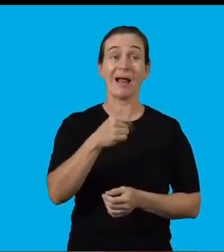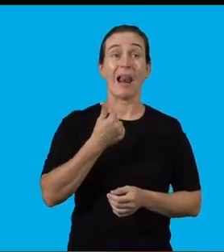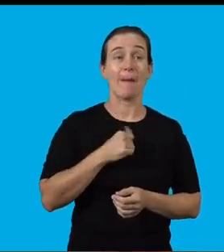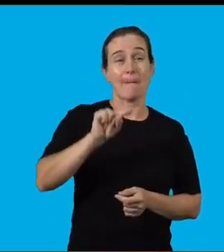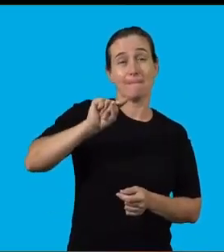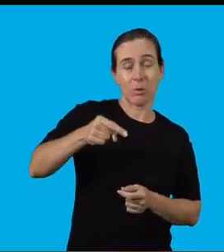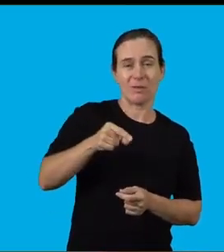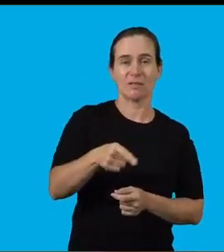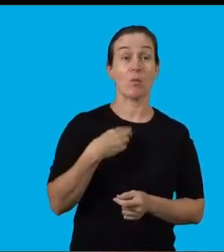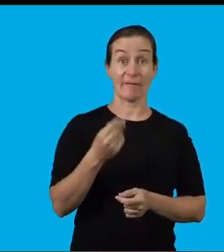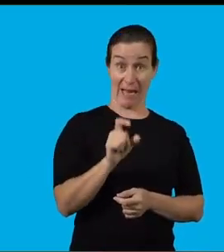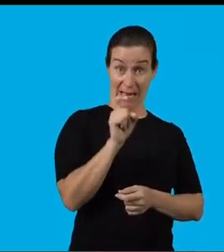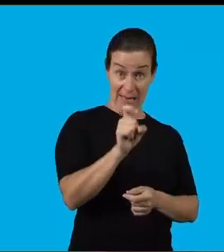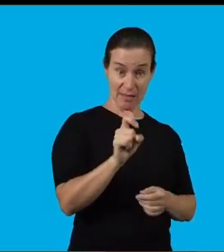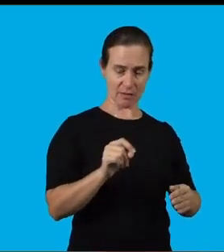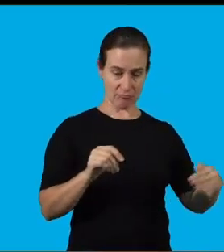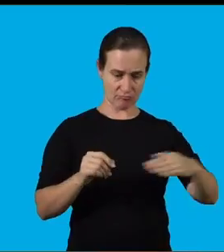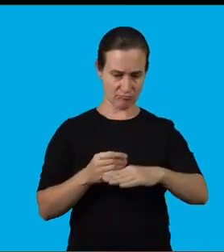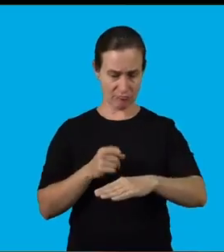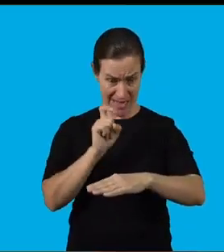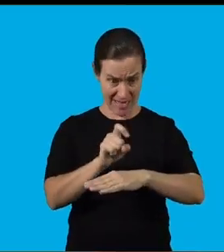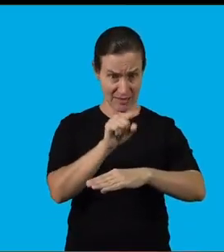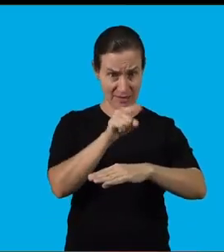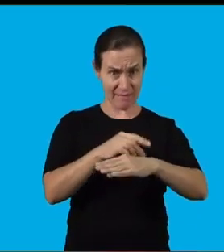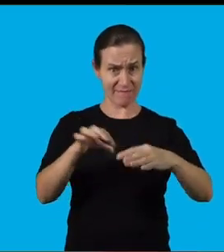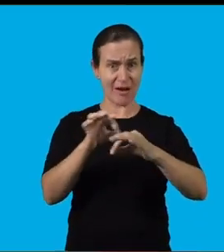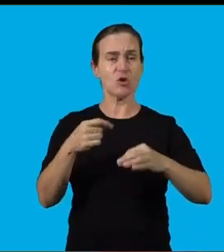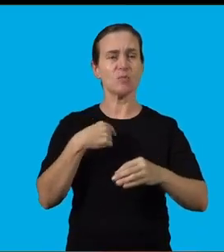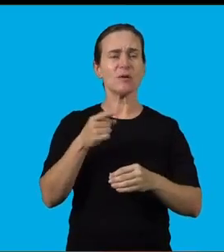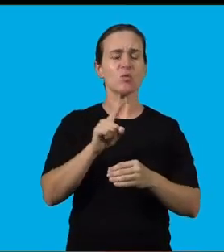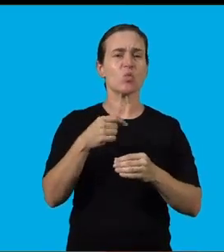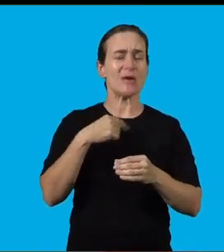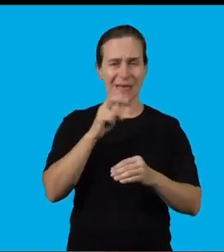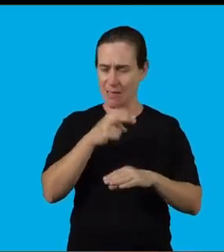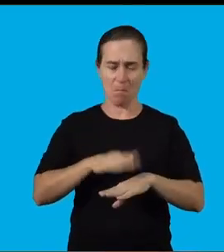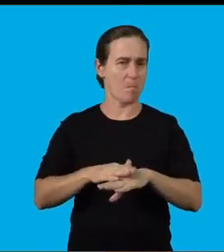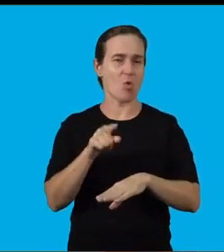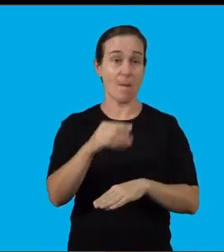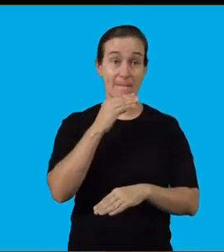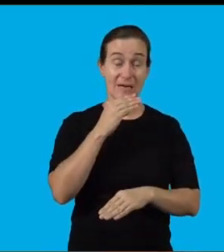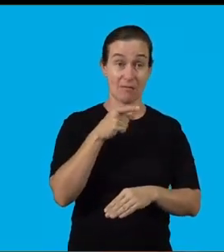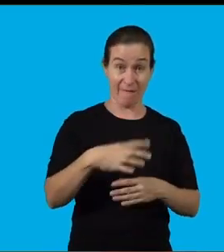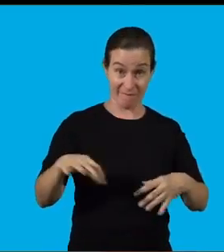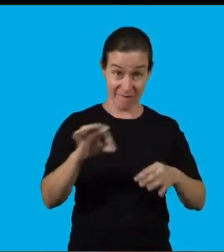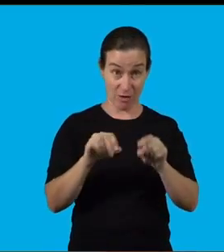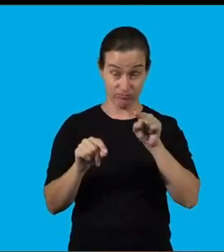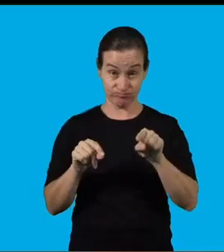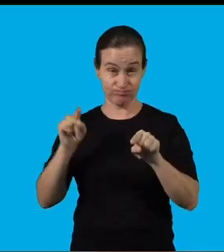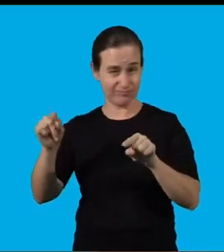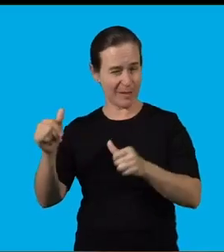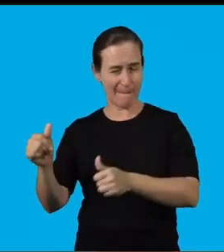wanted a point. All you've got is the x coordinates. We need to find the function values. So now we need to take these values, substitute